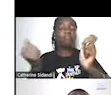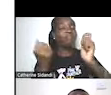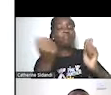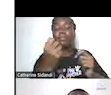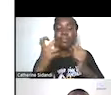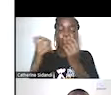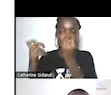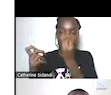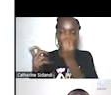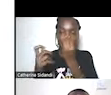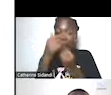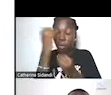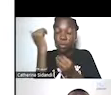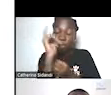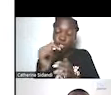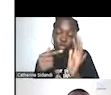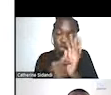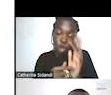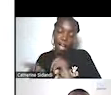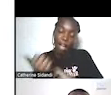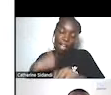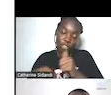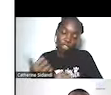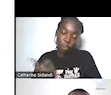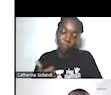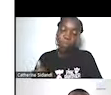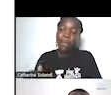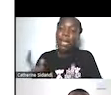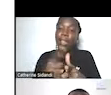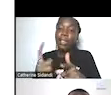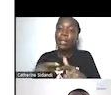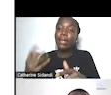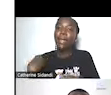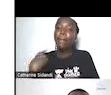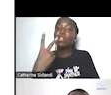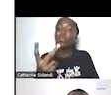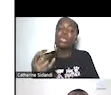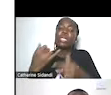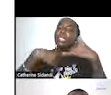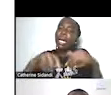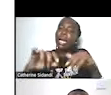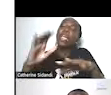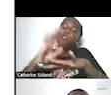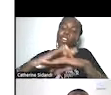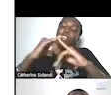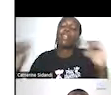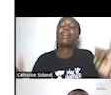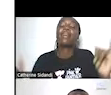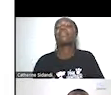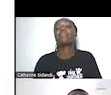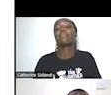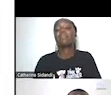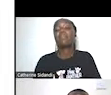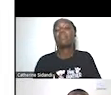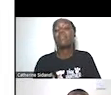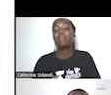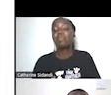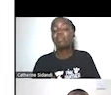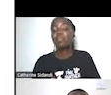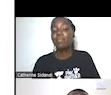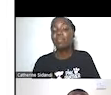course of actions to take. Number 2, we'll say we can try and do online marketing. It will help. Number